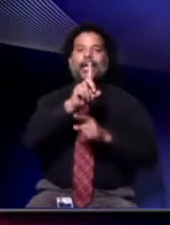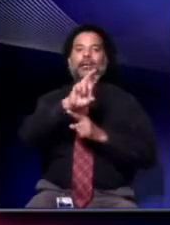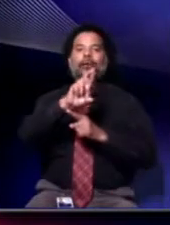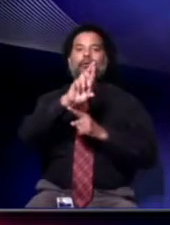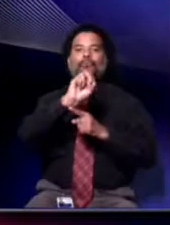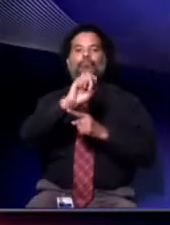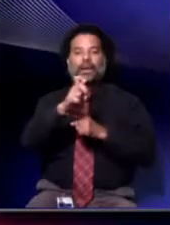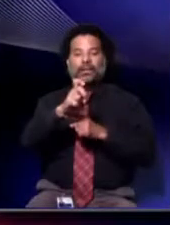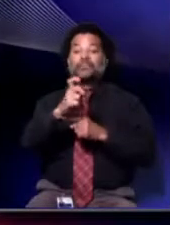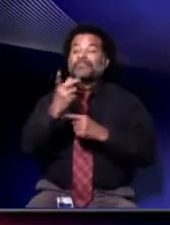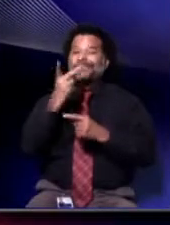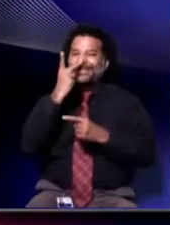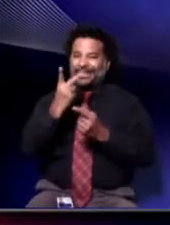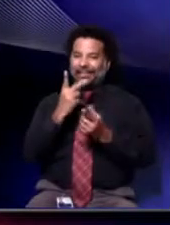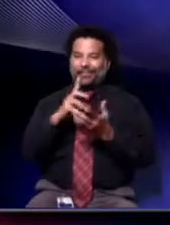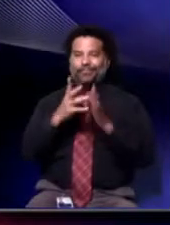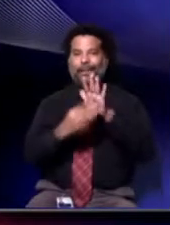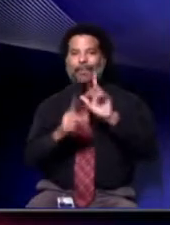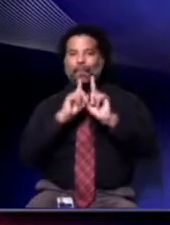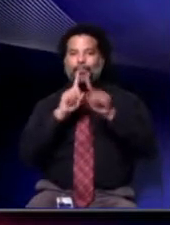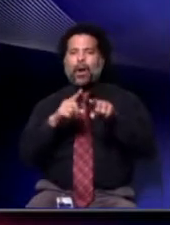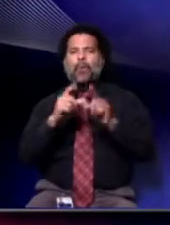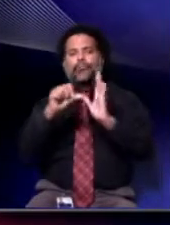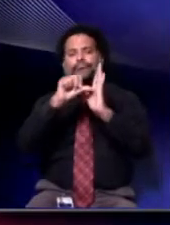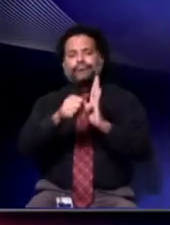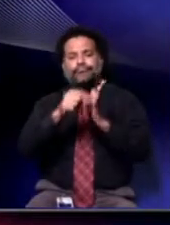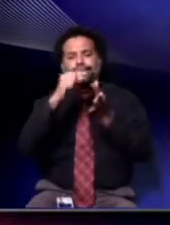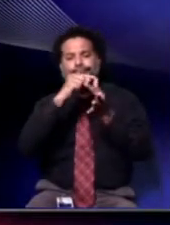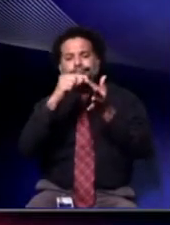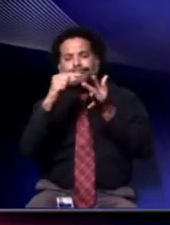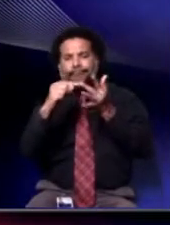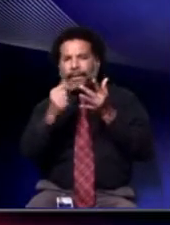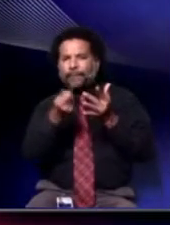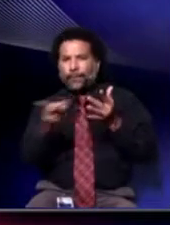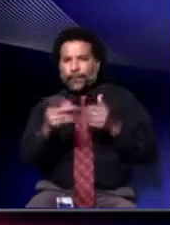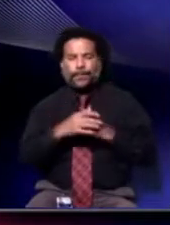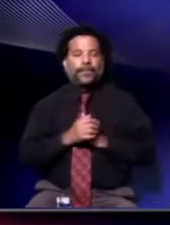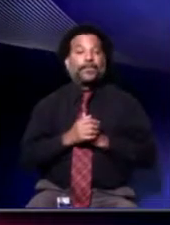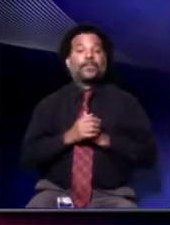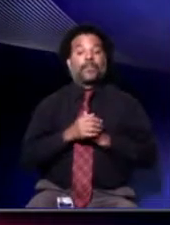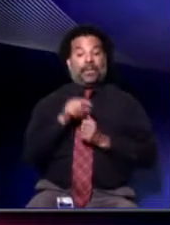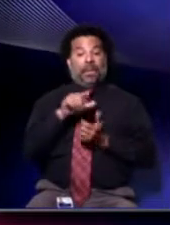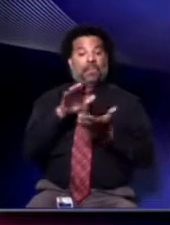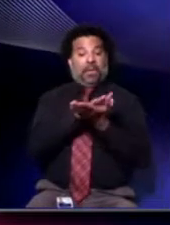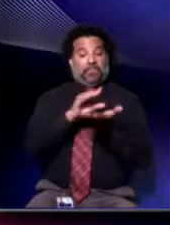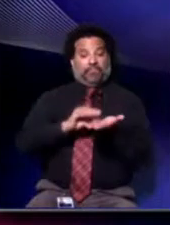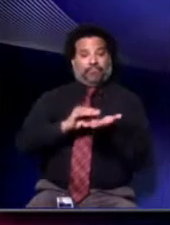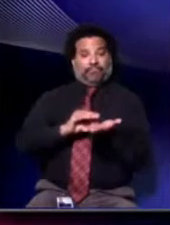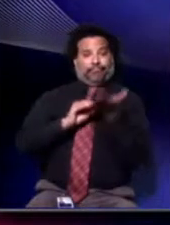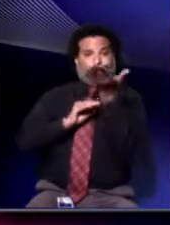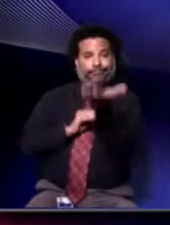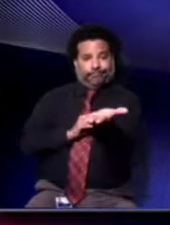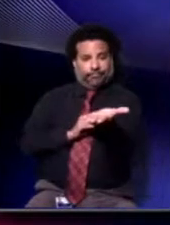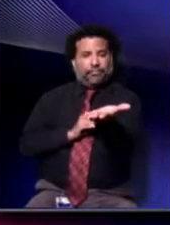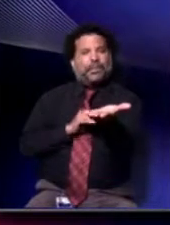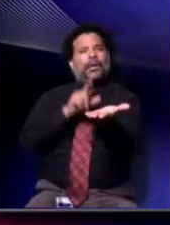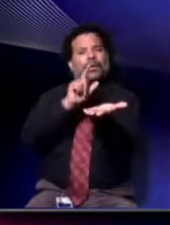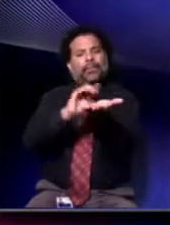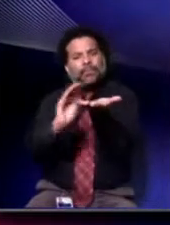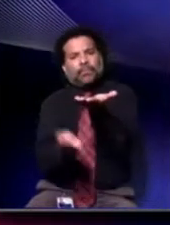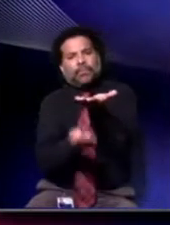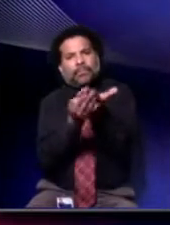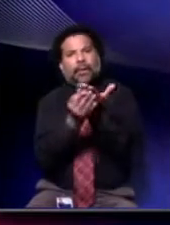report. I'd like to take a moment to highlight a couple of items. In the packet, I provided you a attachment of